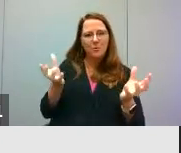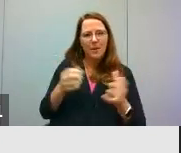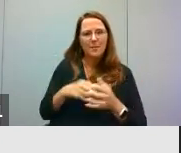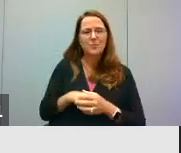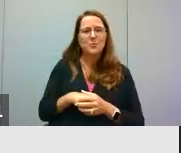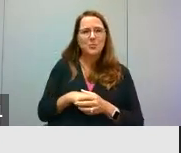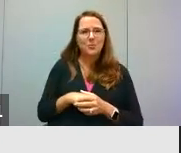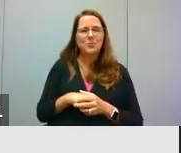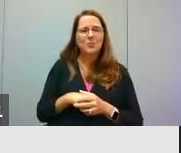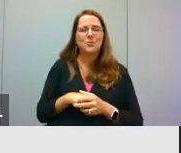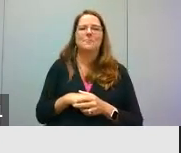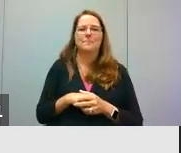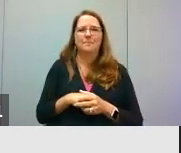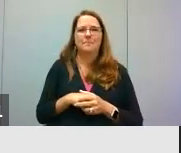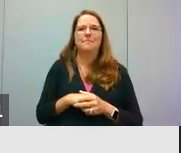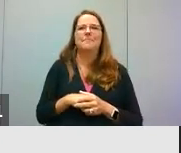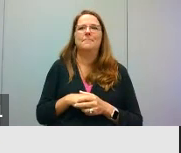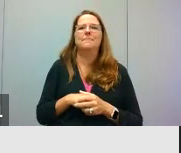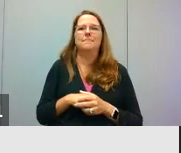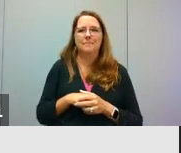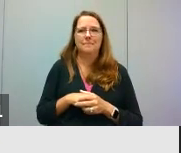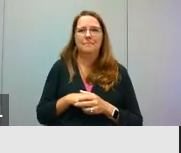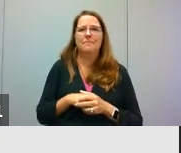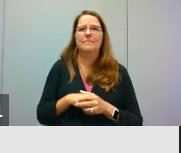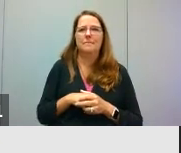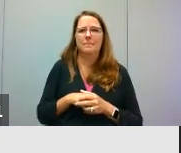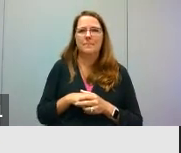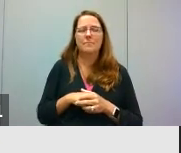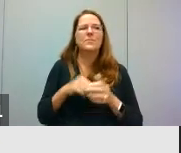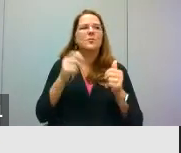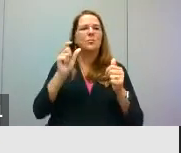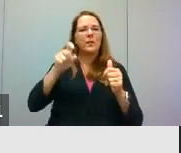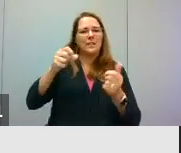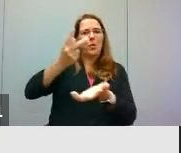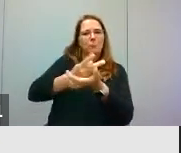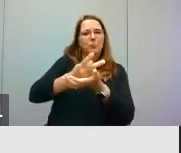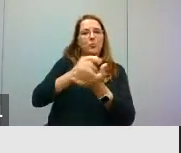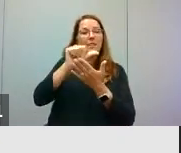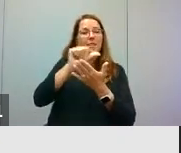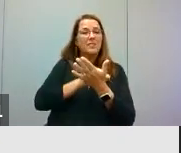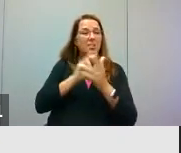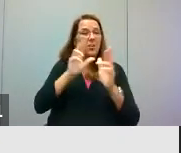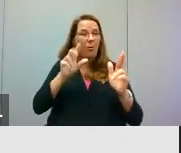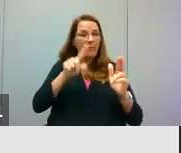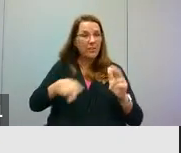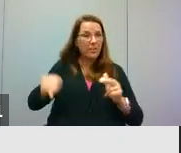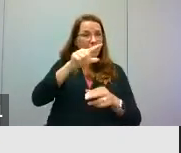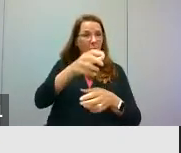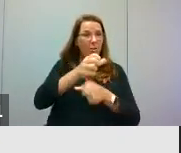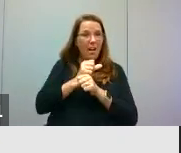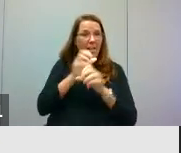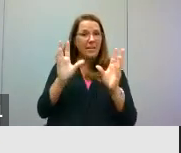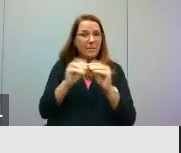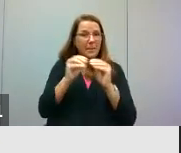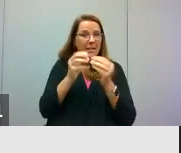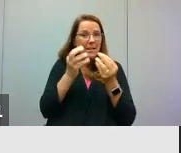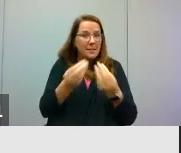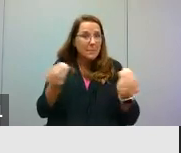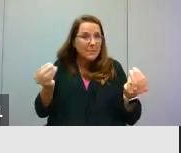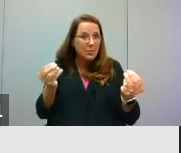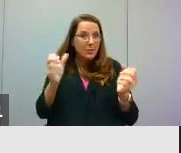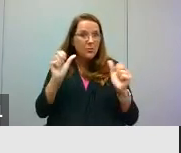Next, we need to approve the agenda. Hopefully, everyone got the meeting materials and was able to see the agenda